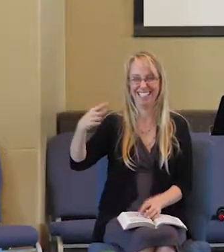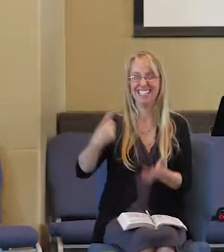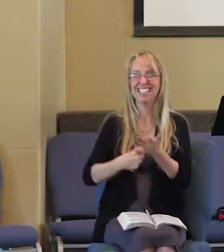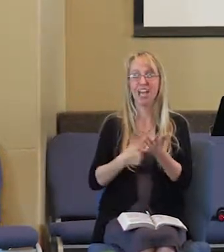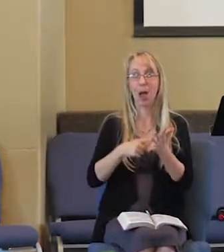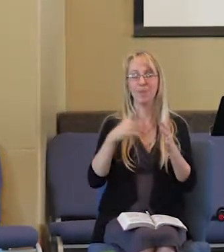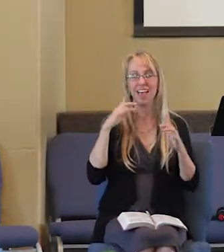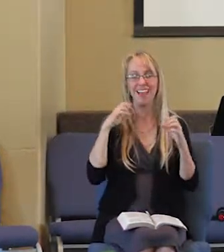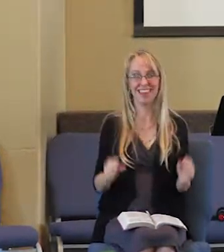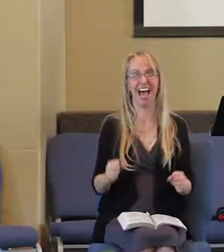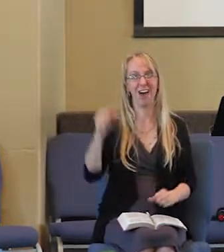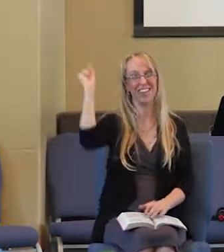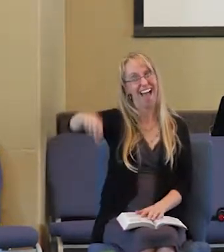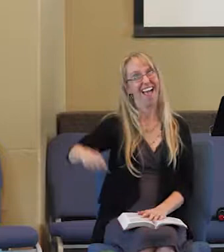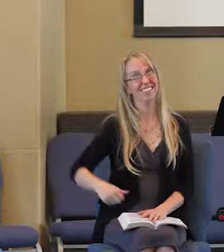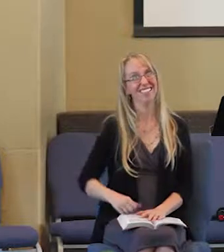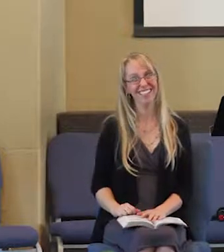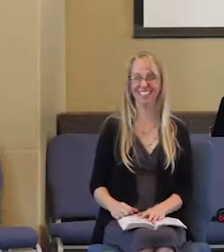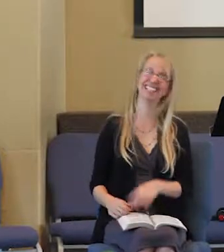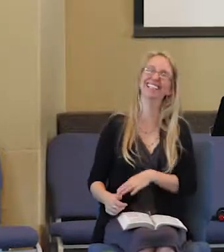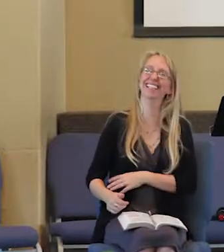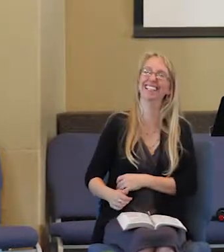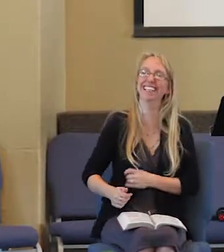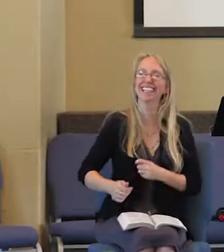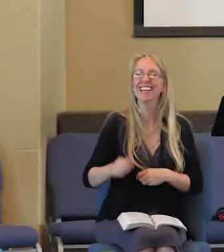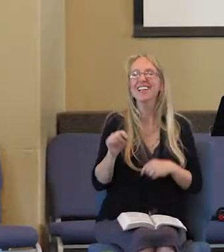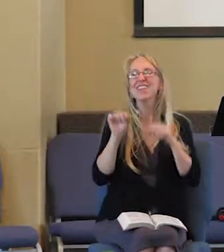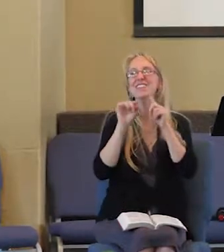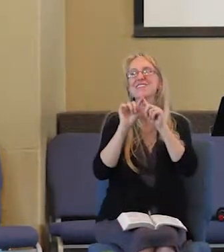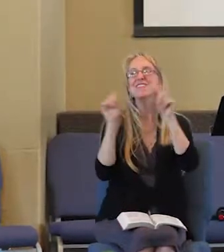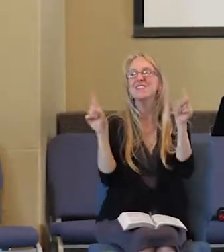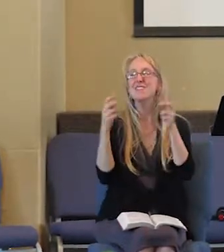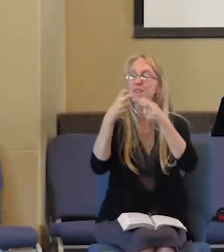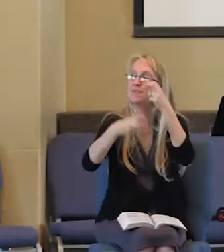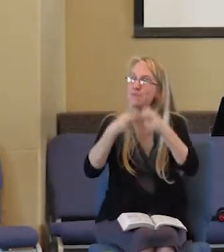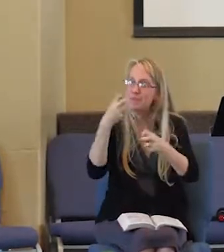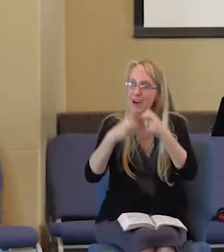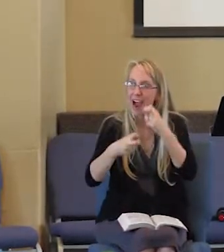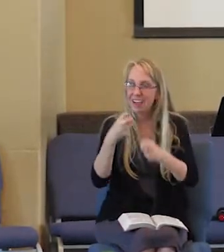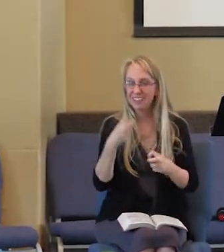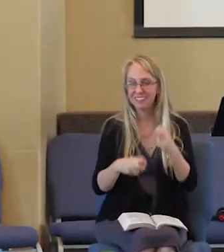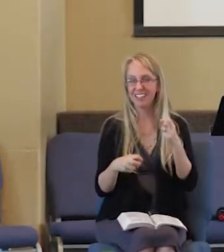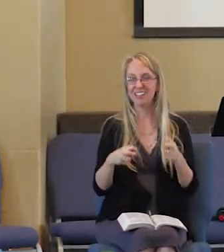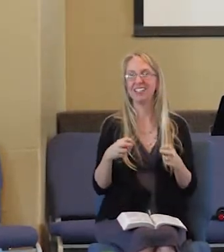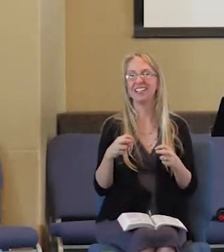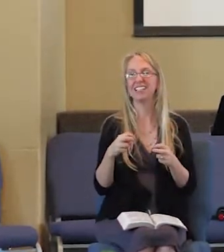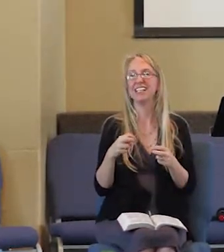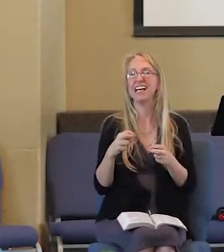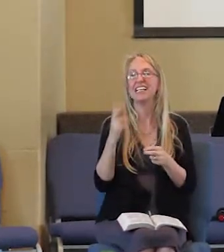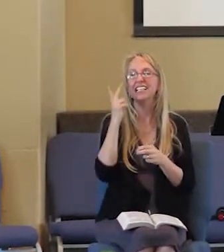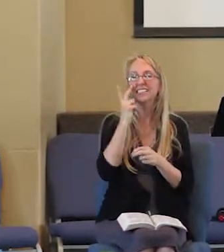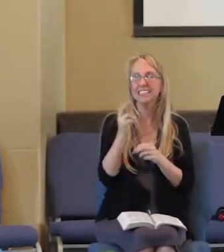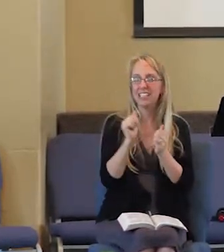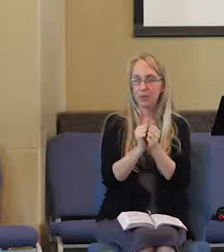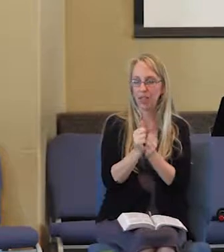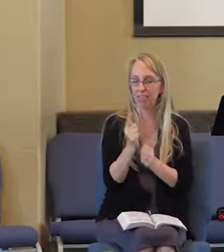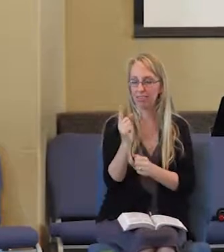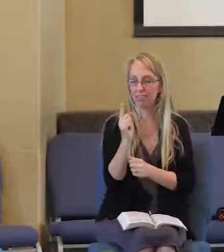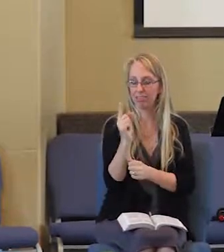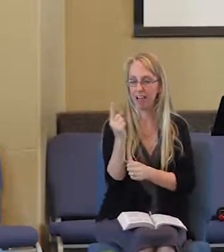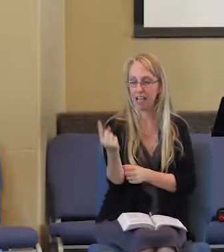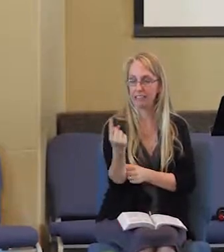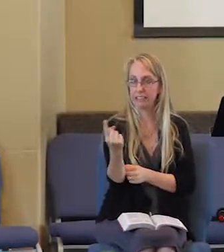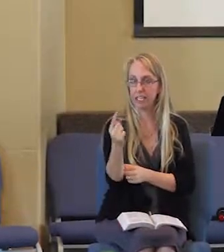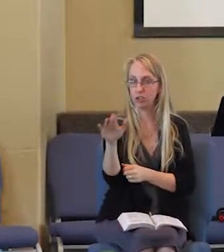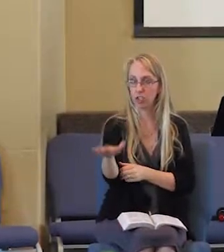some of them say it very vehemently. You know, the problem that I see as a single child